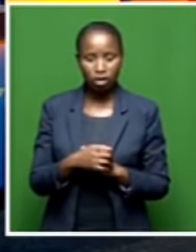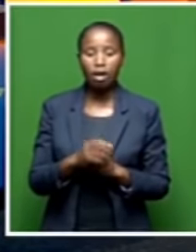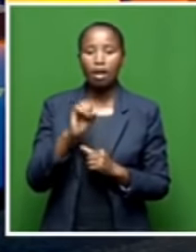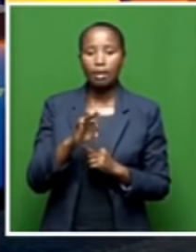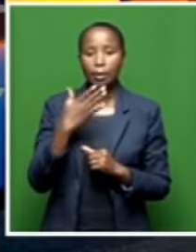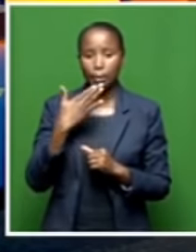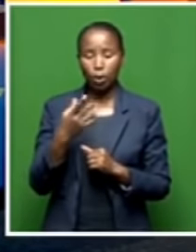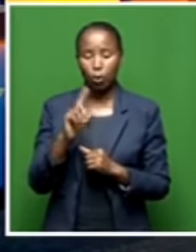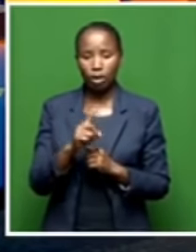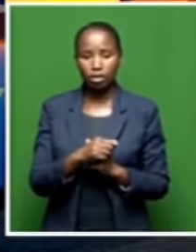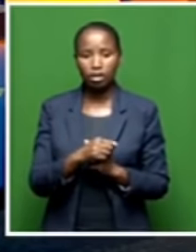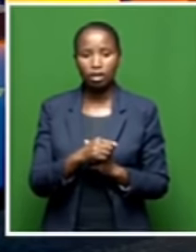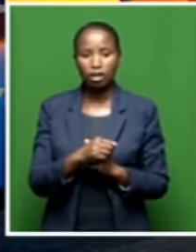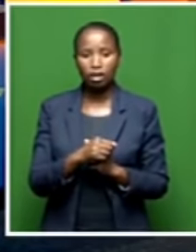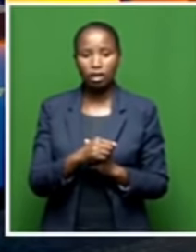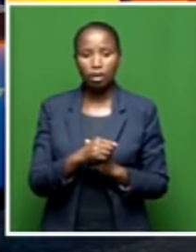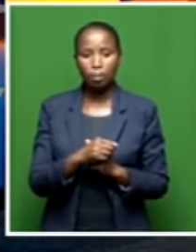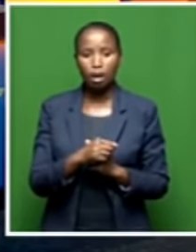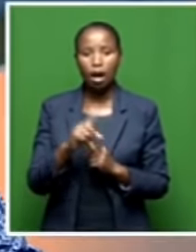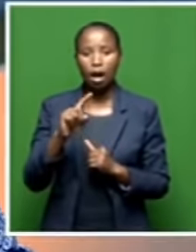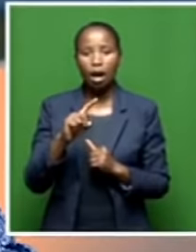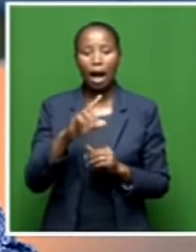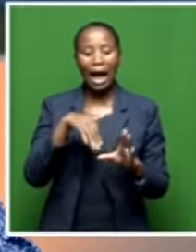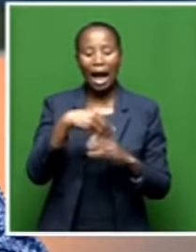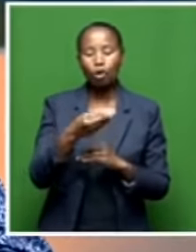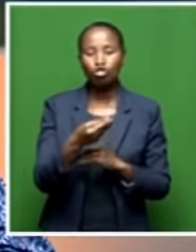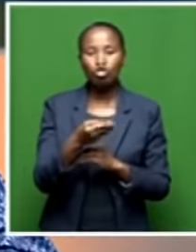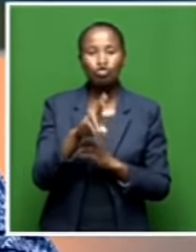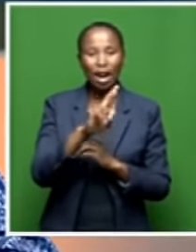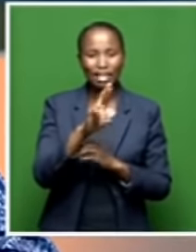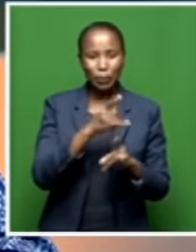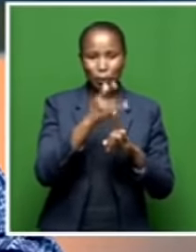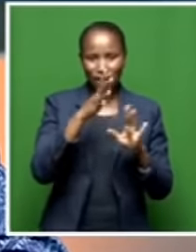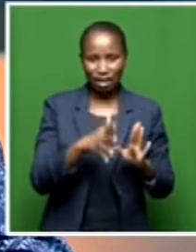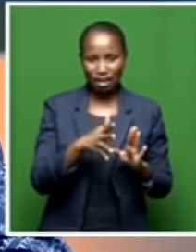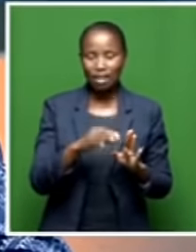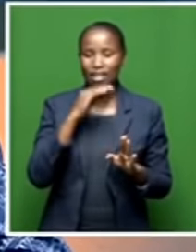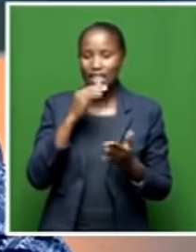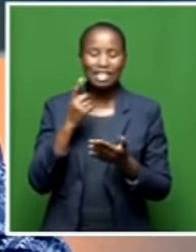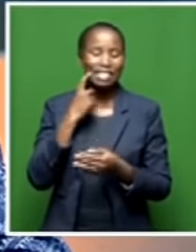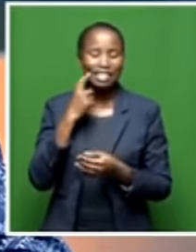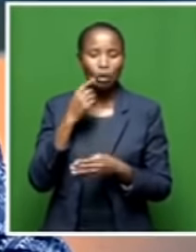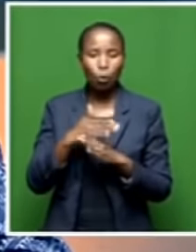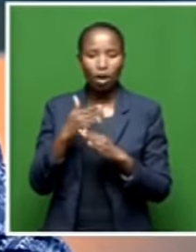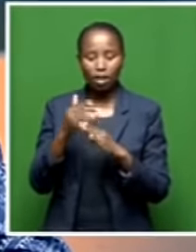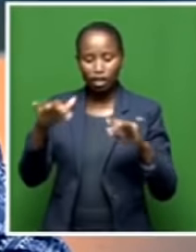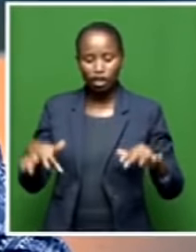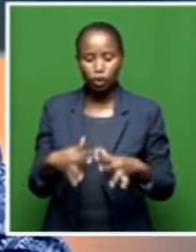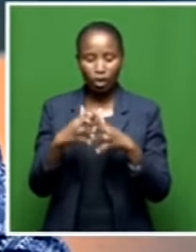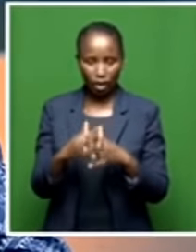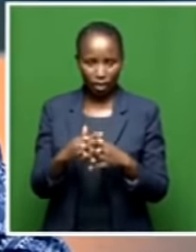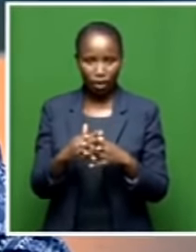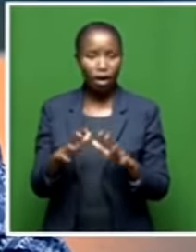have a coalition because it's imposed on us by the voter. But I think it's important for South Africans to develop a